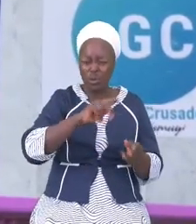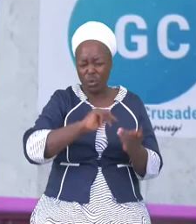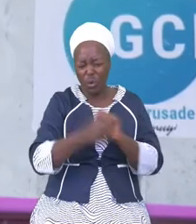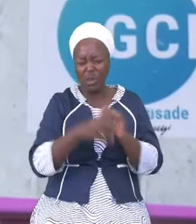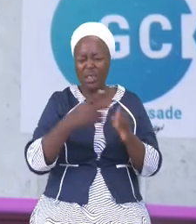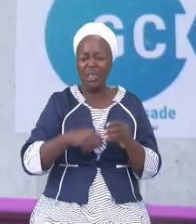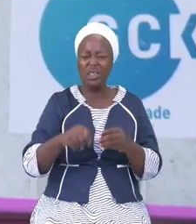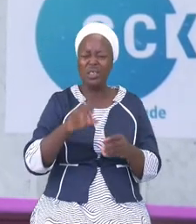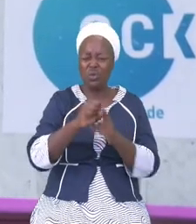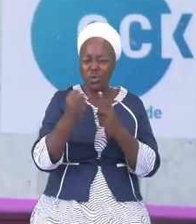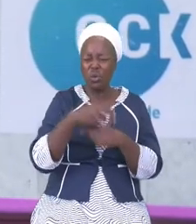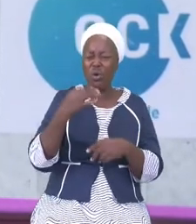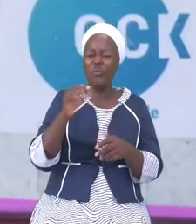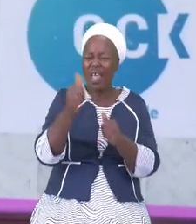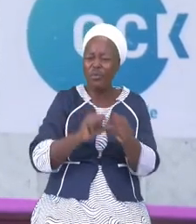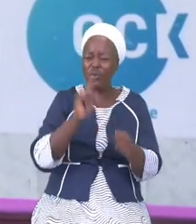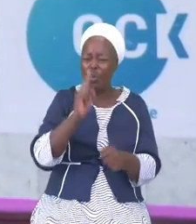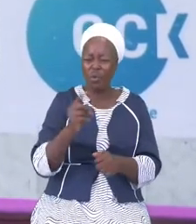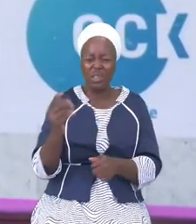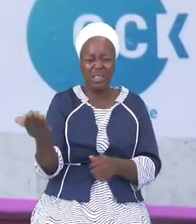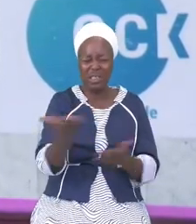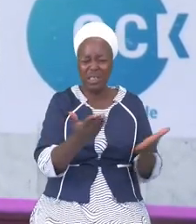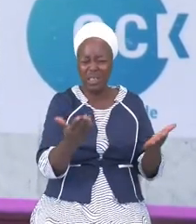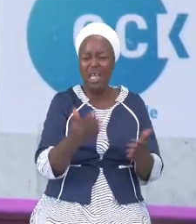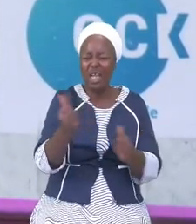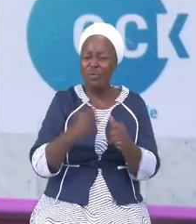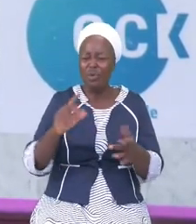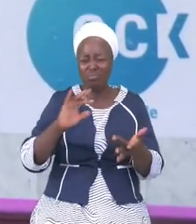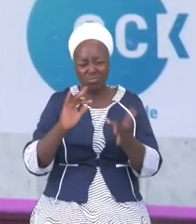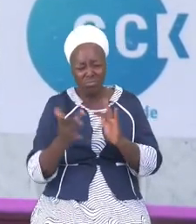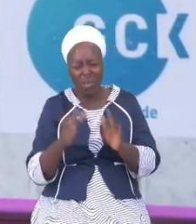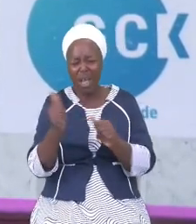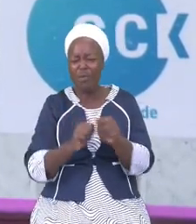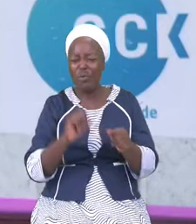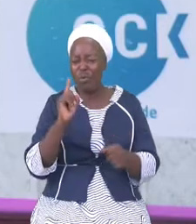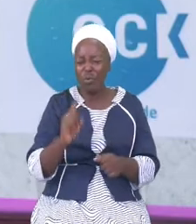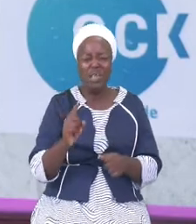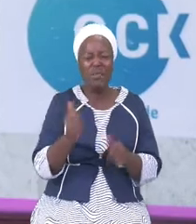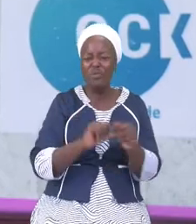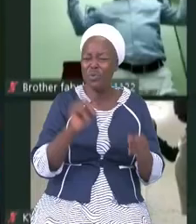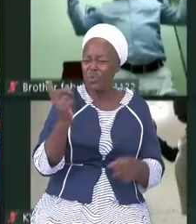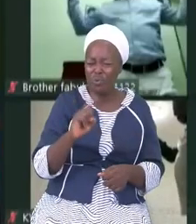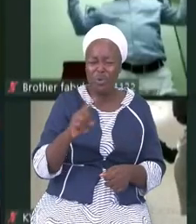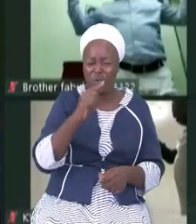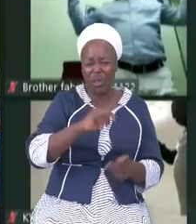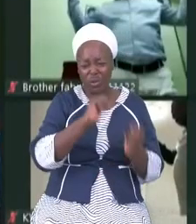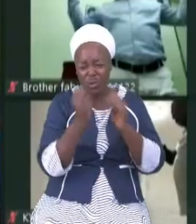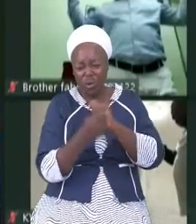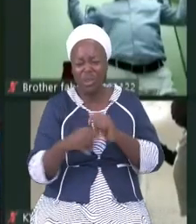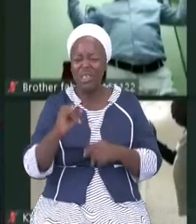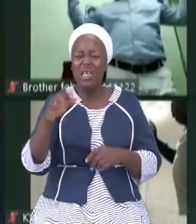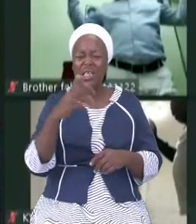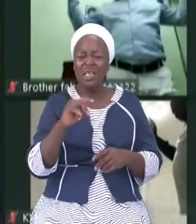situation of everyone here, everyone online, everyone everywhere. You are turning